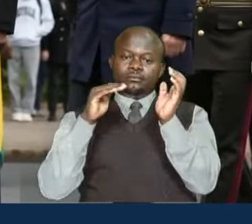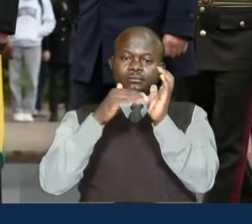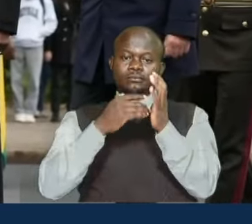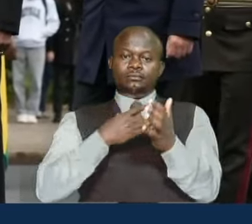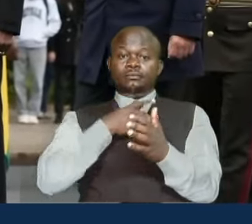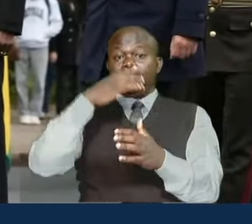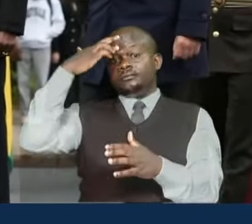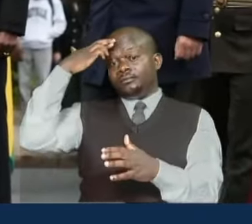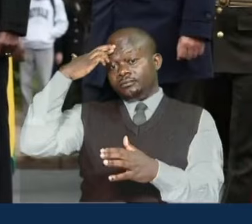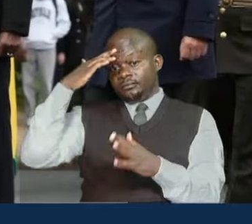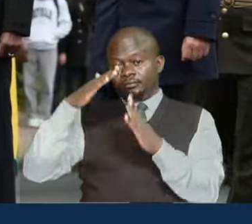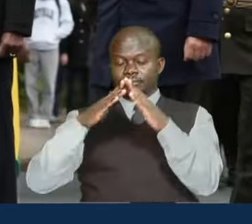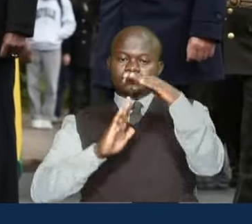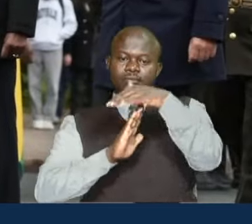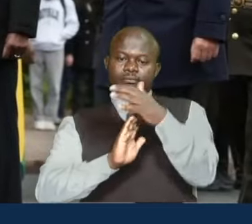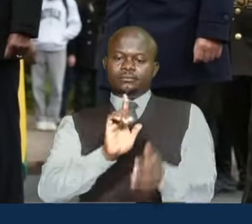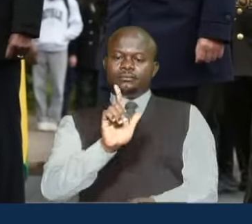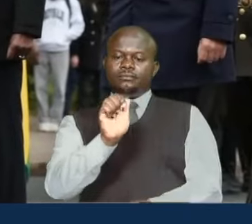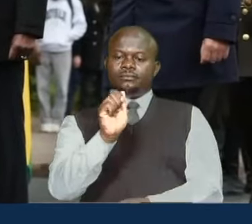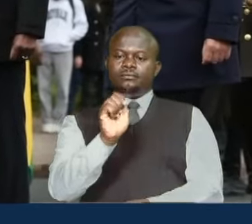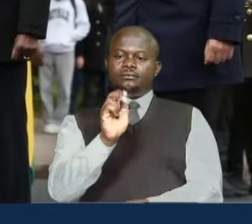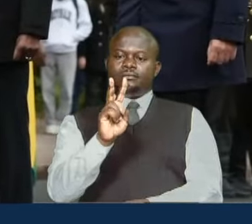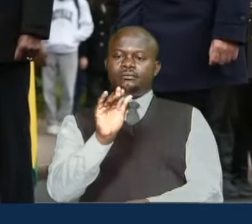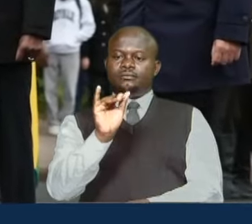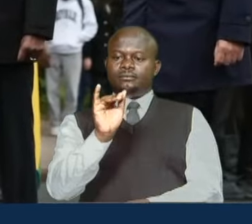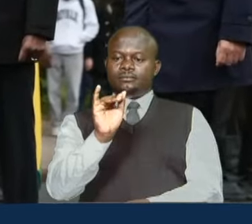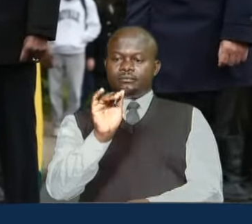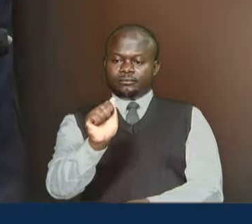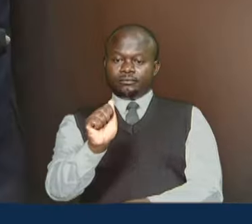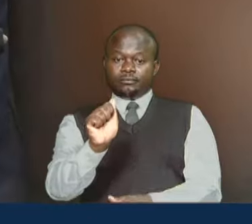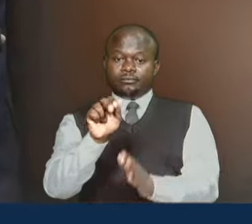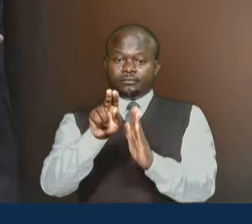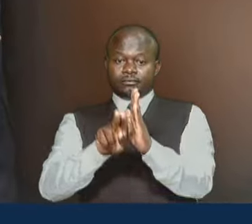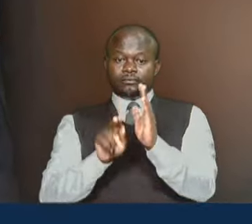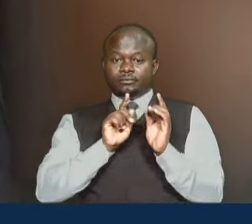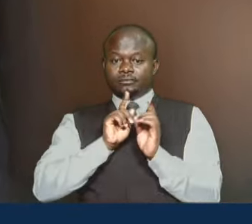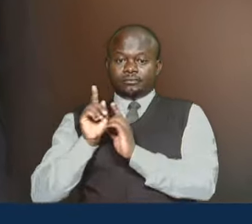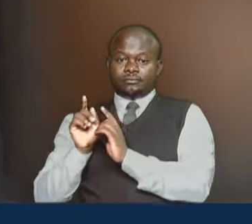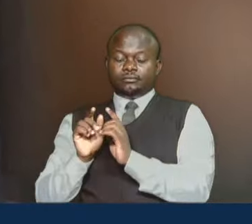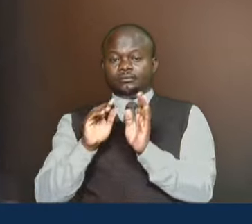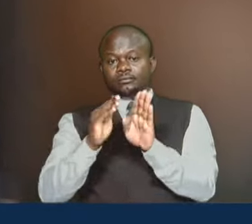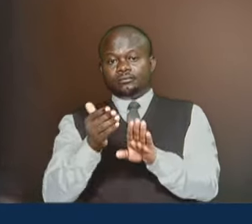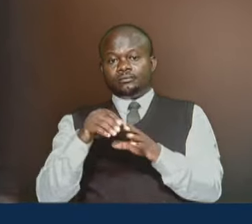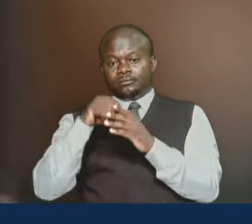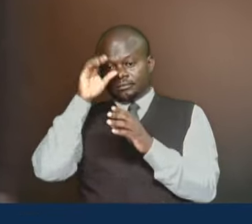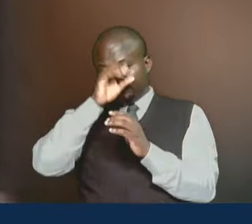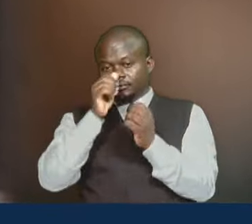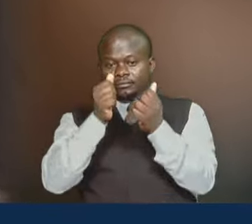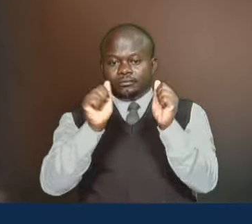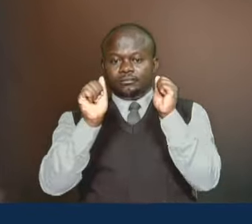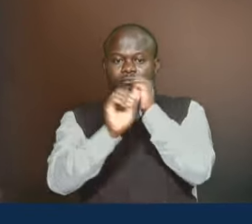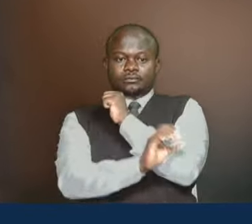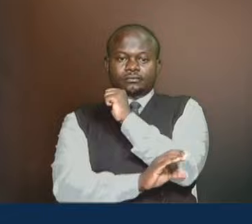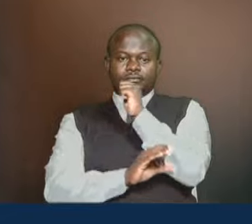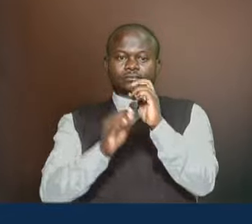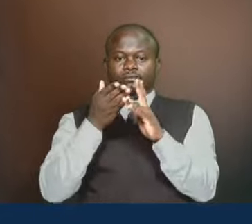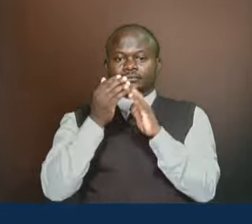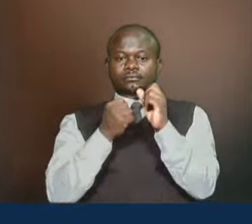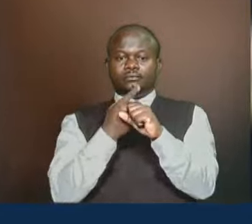basuye urwibutso ruri mu murwa mukuru wa Latvia, Riga, ahashingwa abasirikare bishwe mu rugamba rwo gushaka ubwigenge bw'iki gihugu hagati